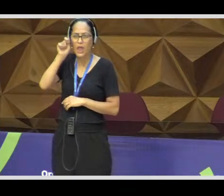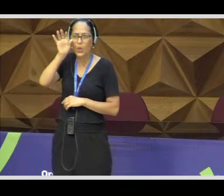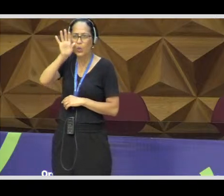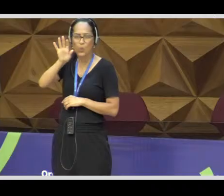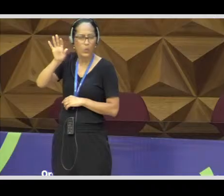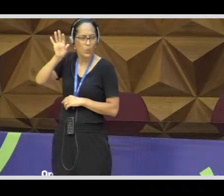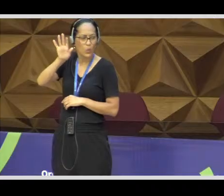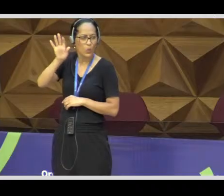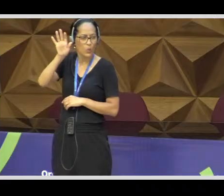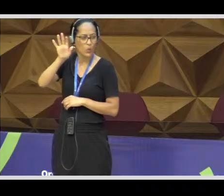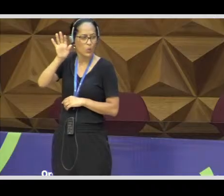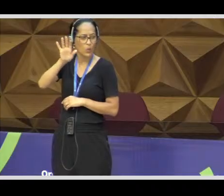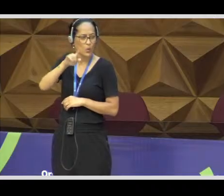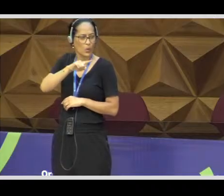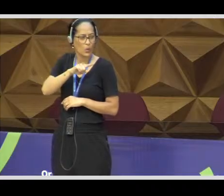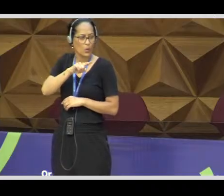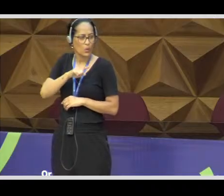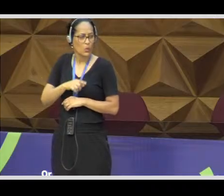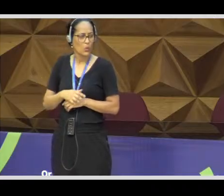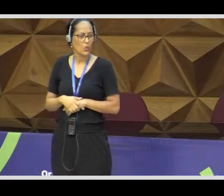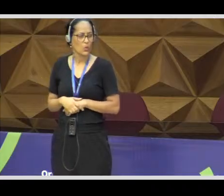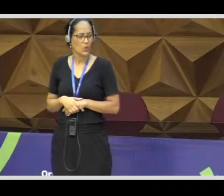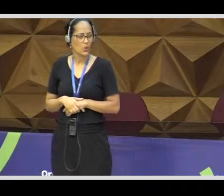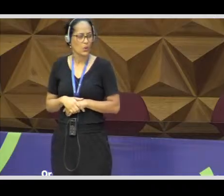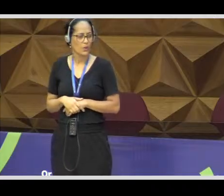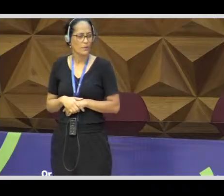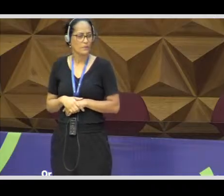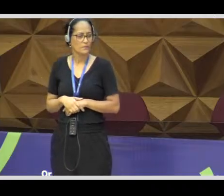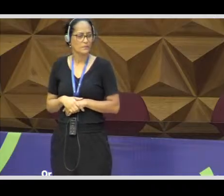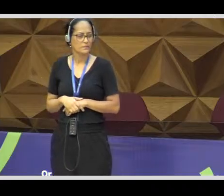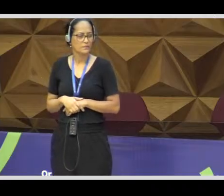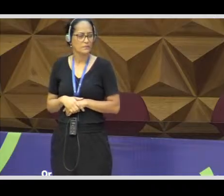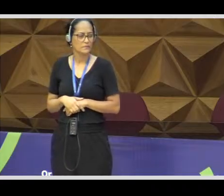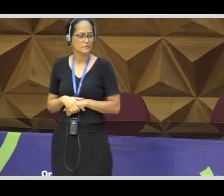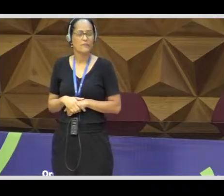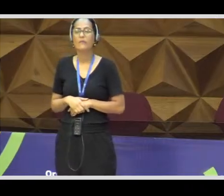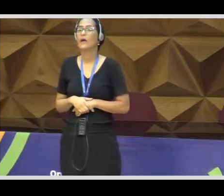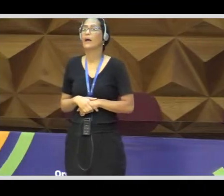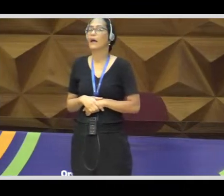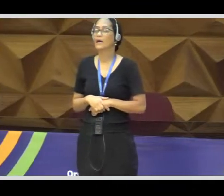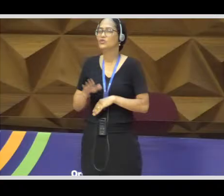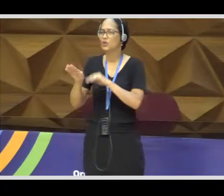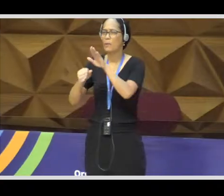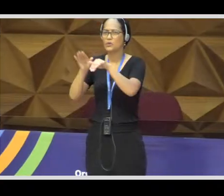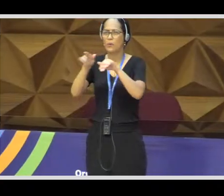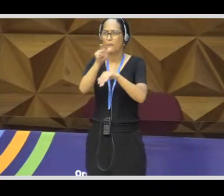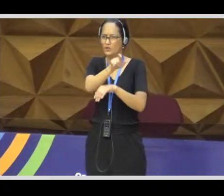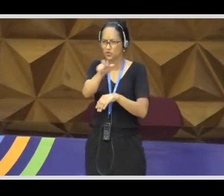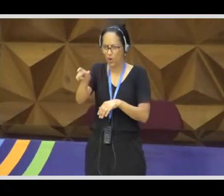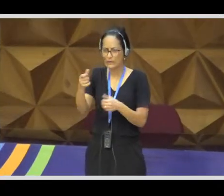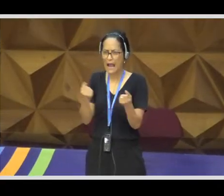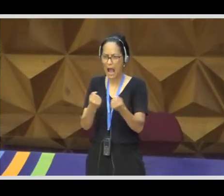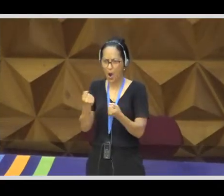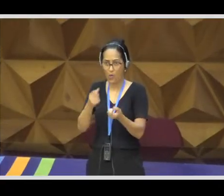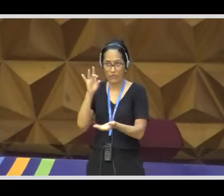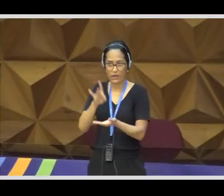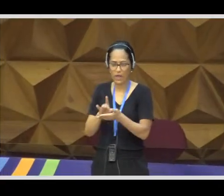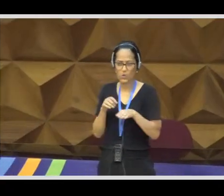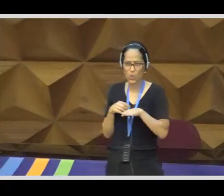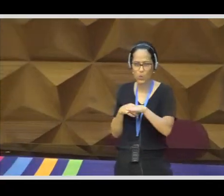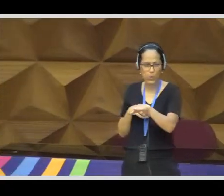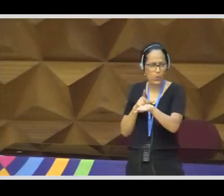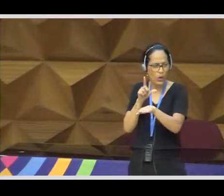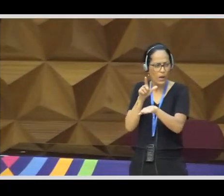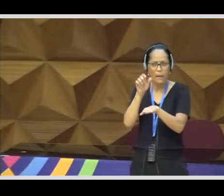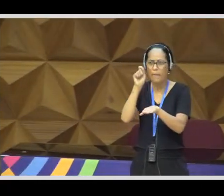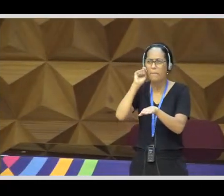this one was we got people in the car, physical car, driving them around in that small black area just nearby the university. So